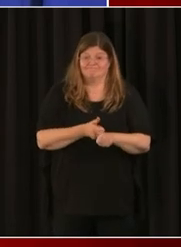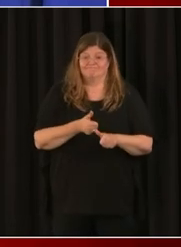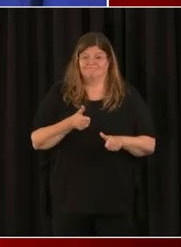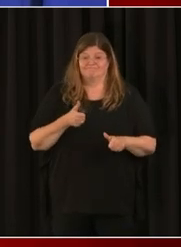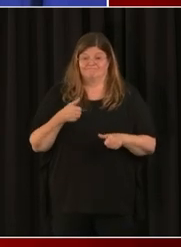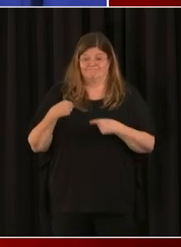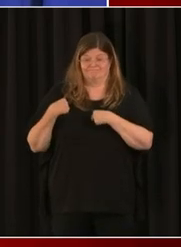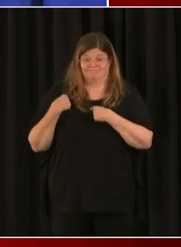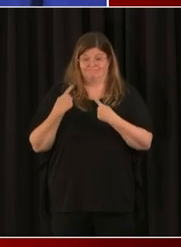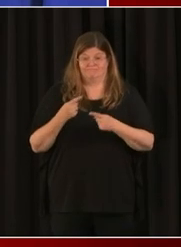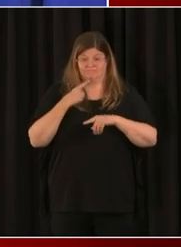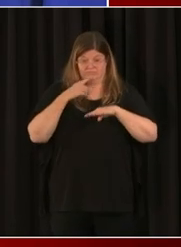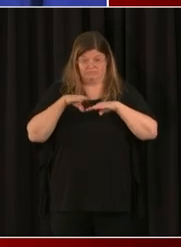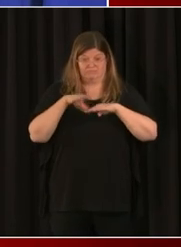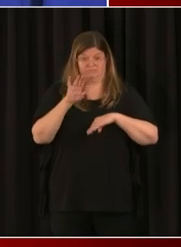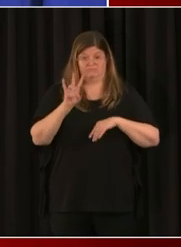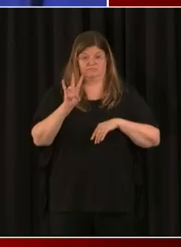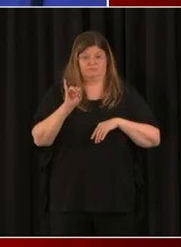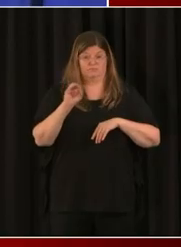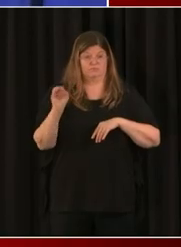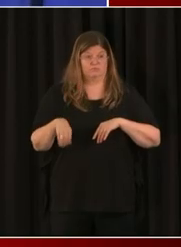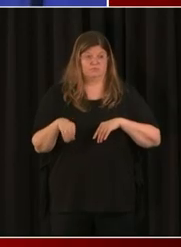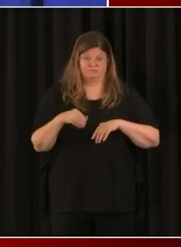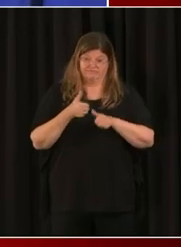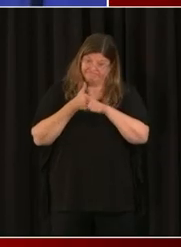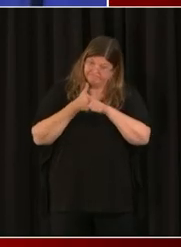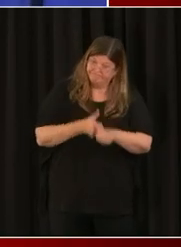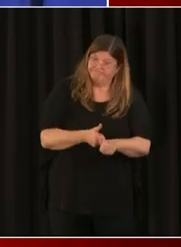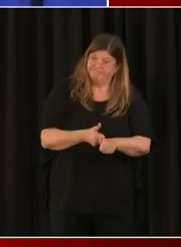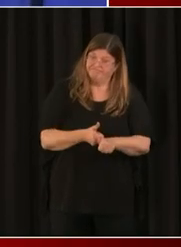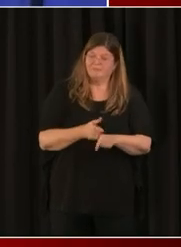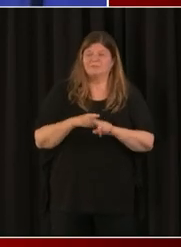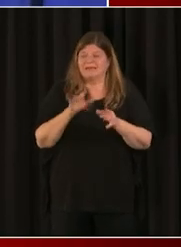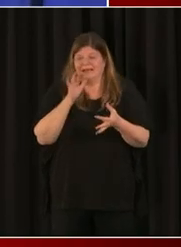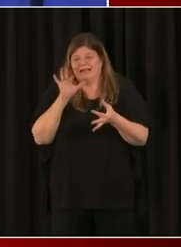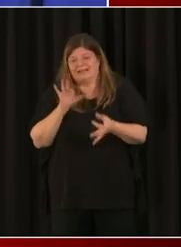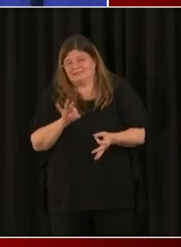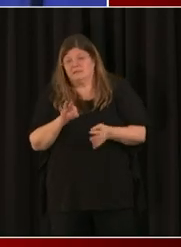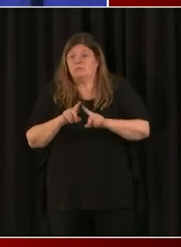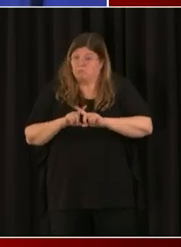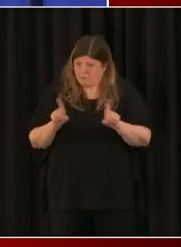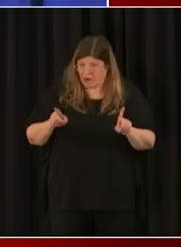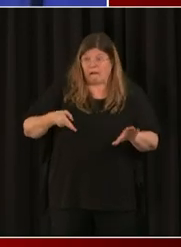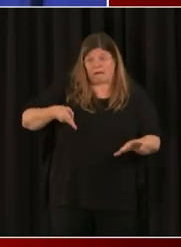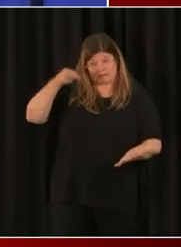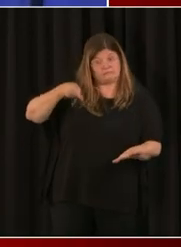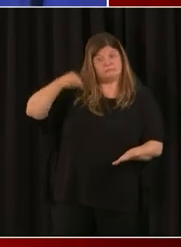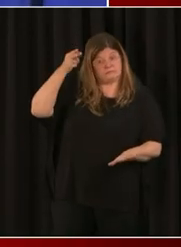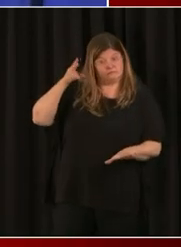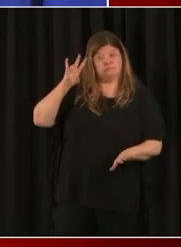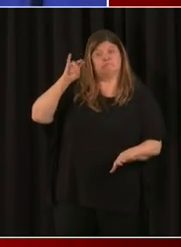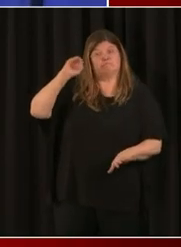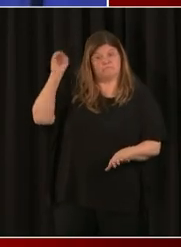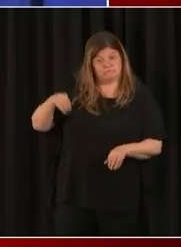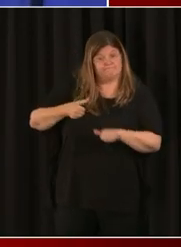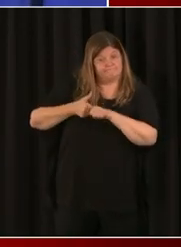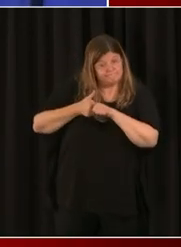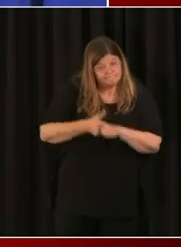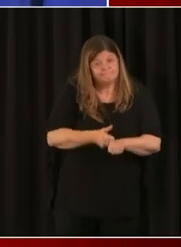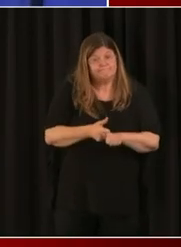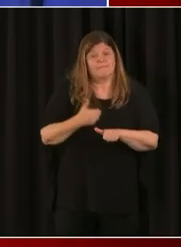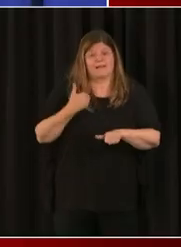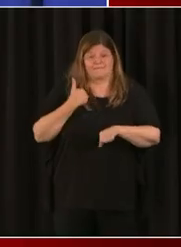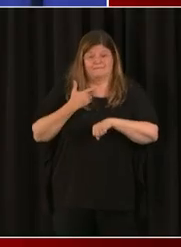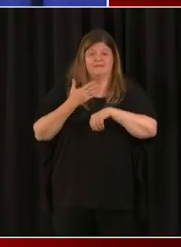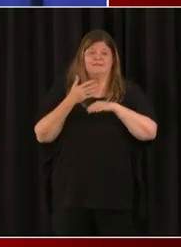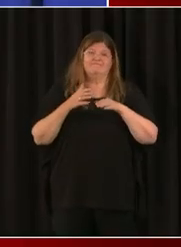with over, I think, 70% compliance. Not always perfect, but compliant. We know that we continue to have